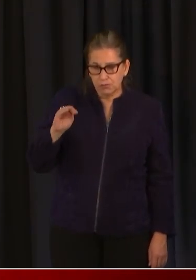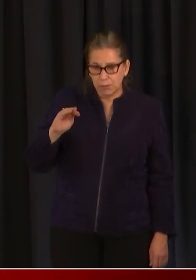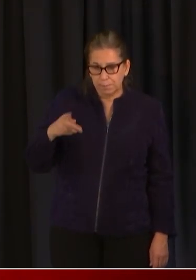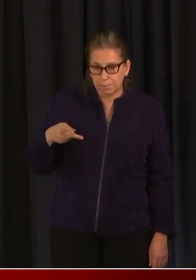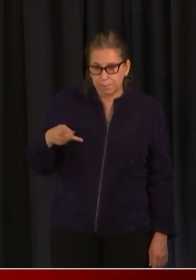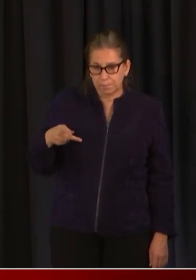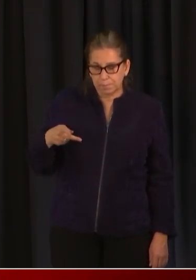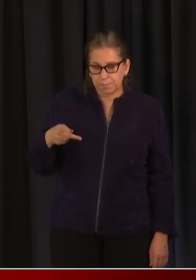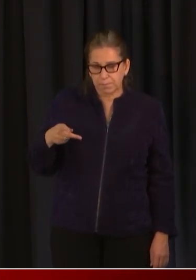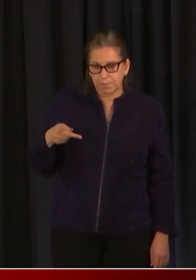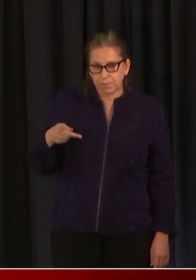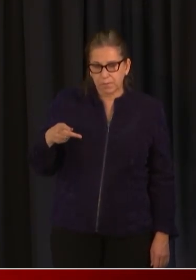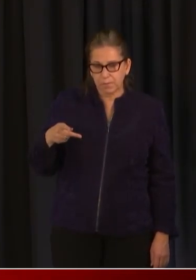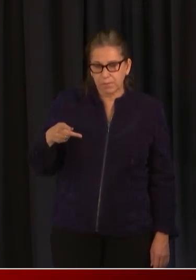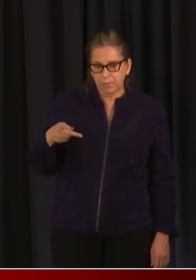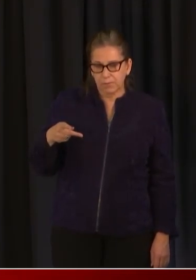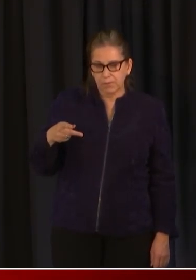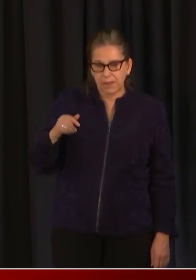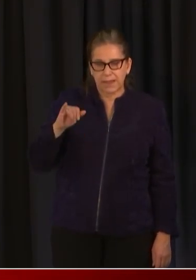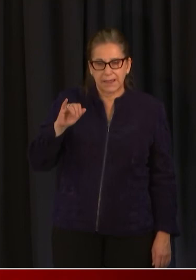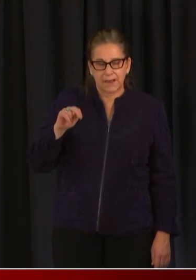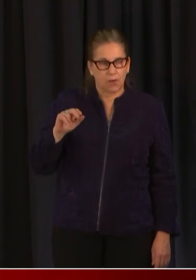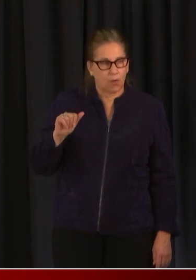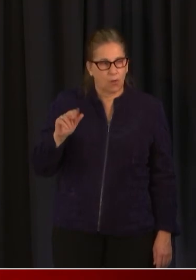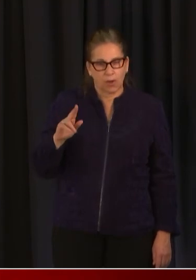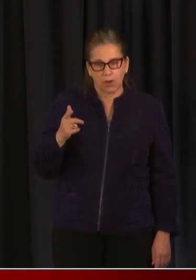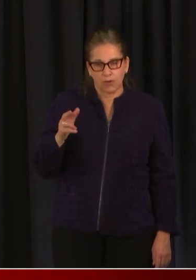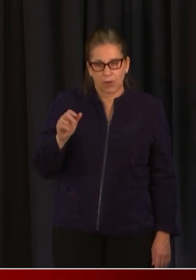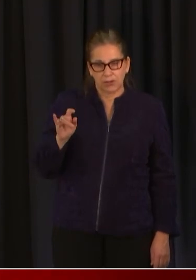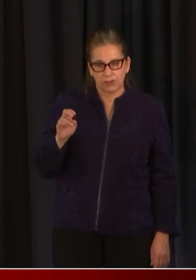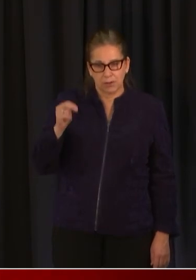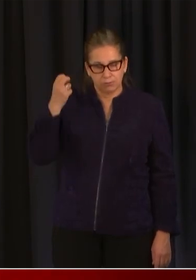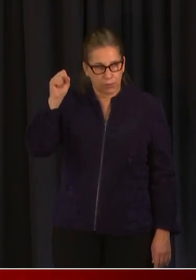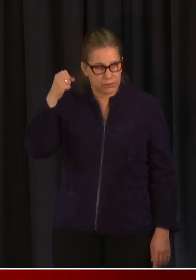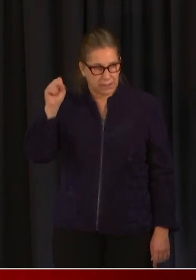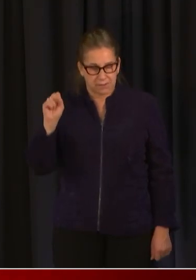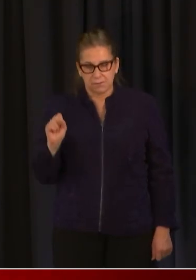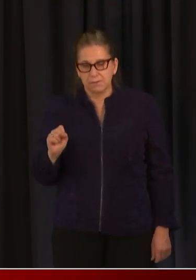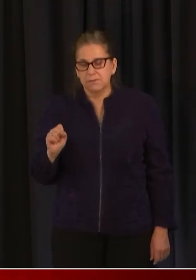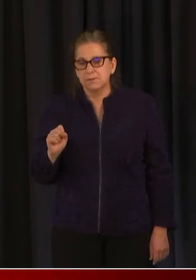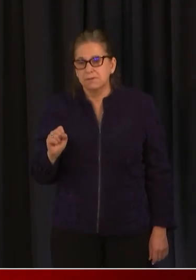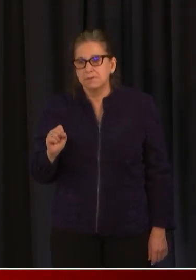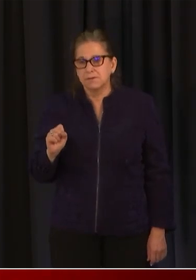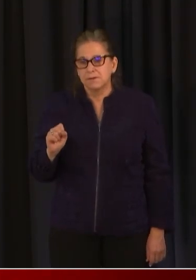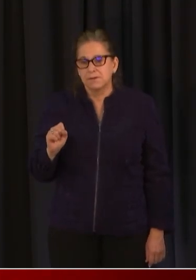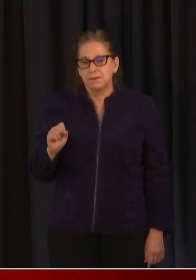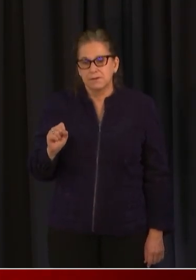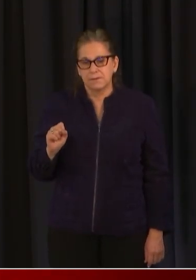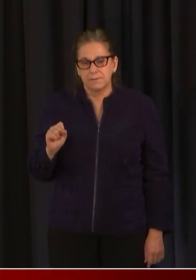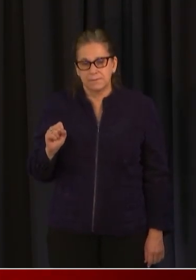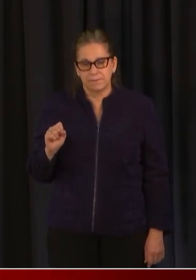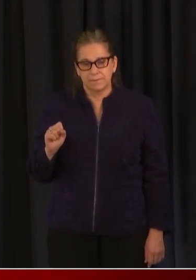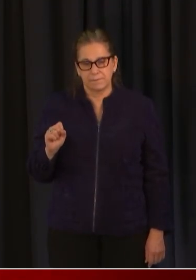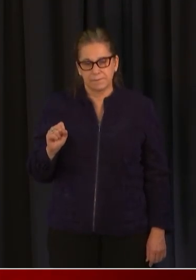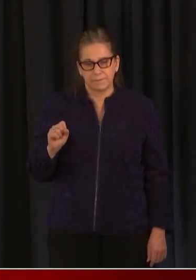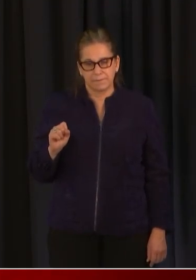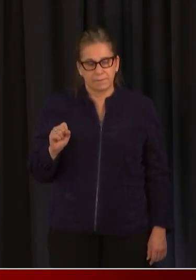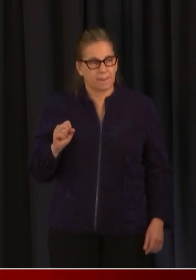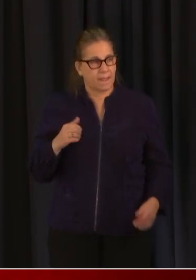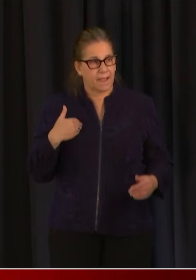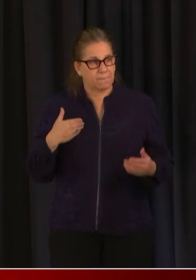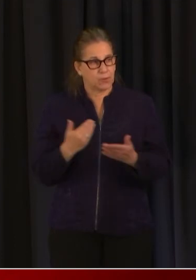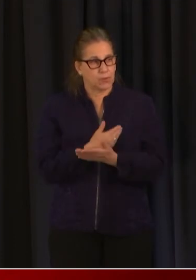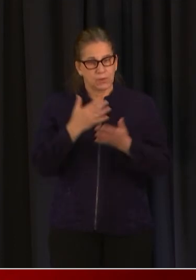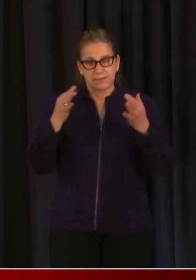mass arrest of protesters without probable cause and excessive force. One aspect of the settlement was that MPD would need to issue a